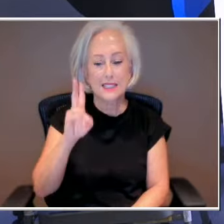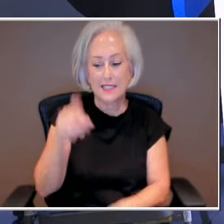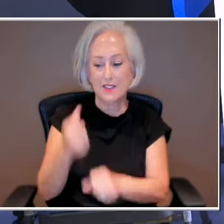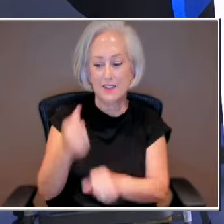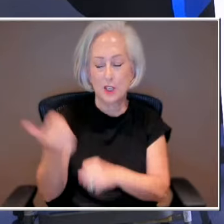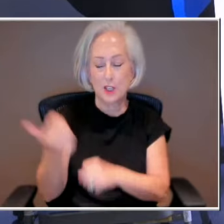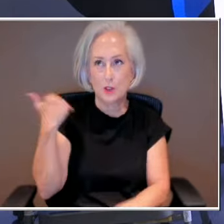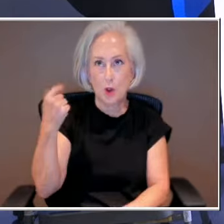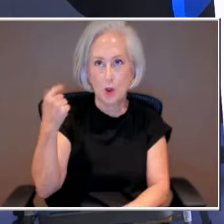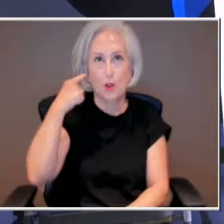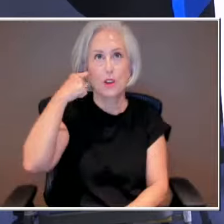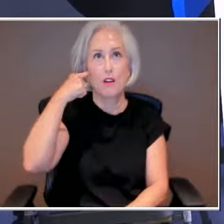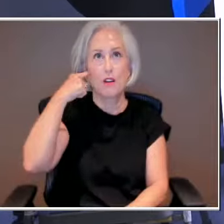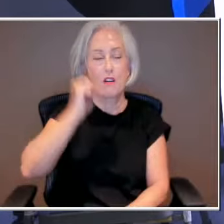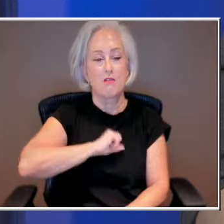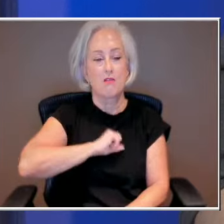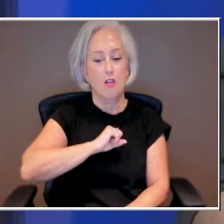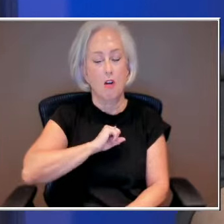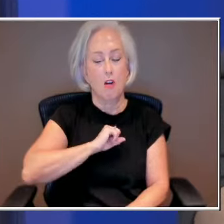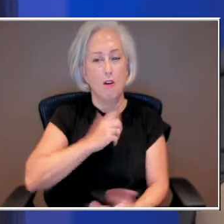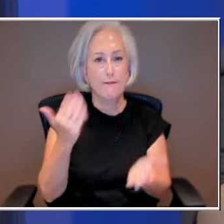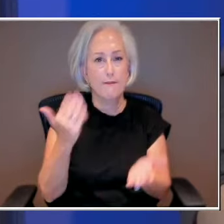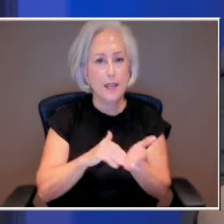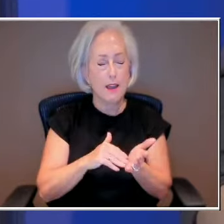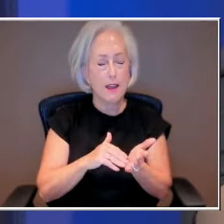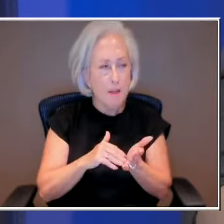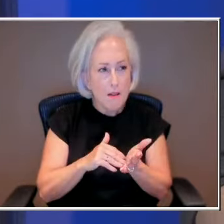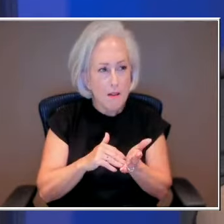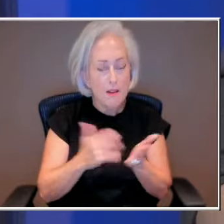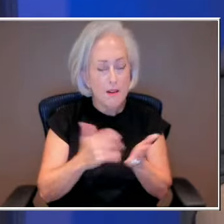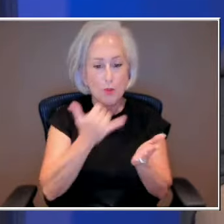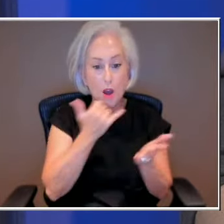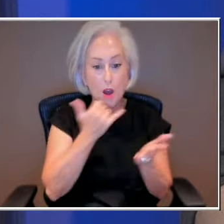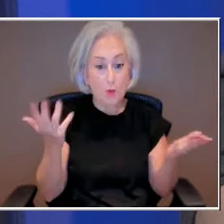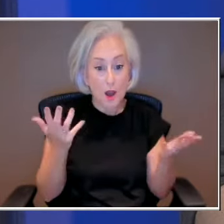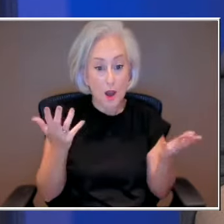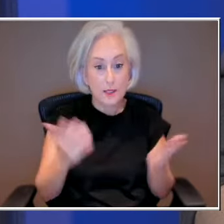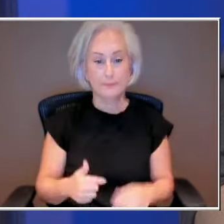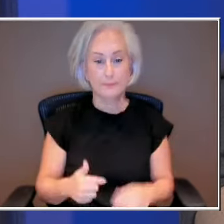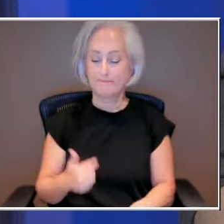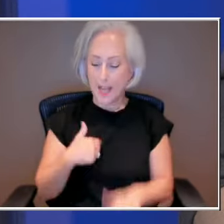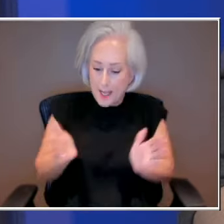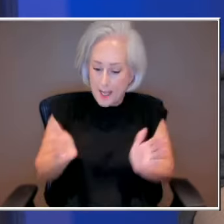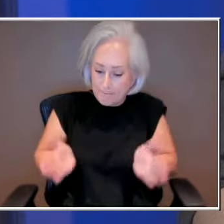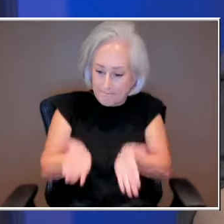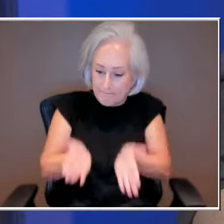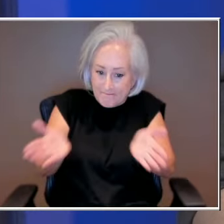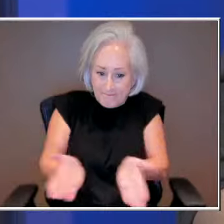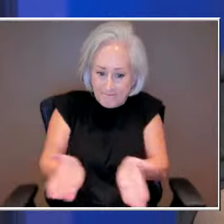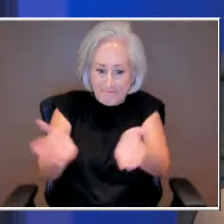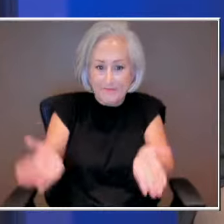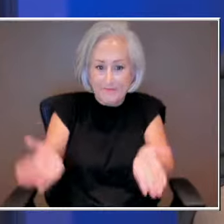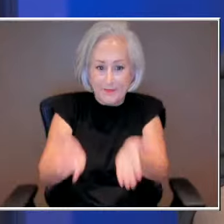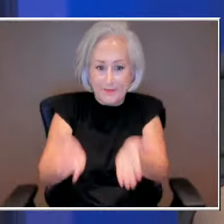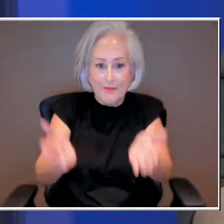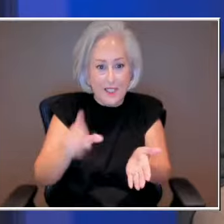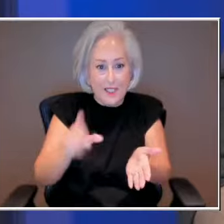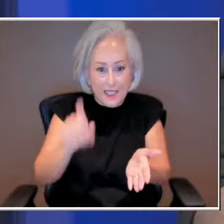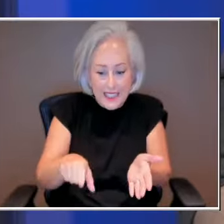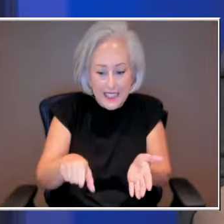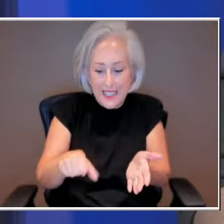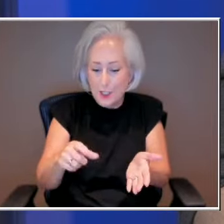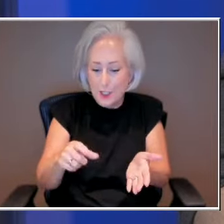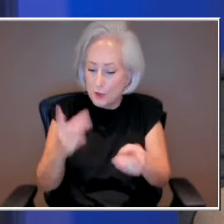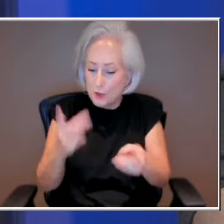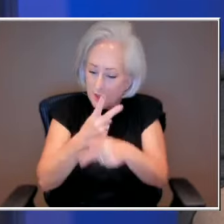wrong. as a mother? Yeah. I kept pushing, saying there's got to be more to this. It doesn't